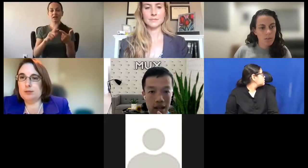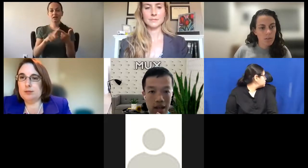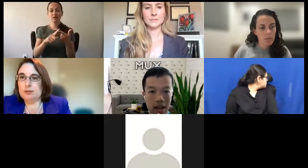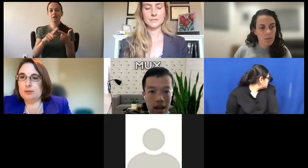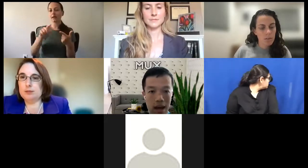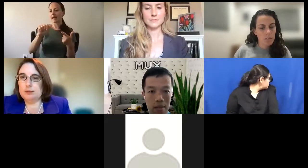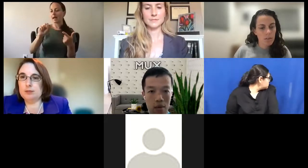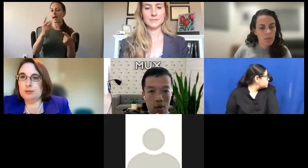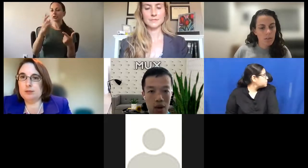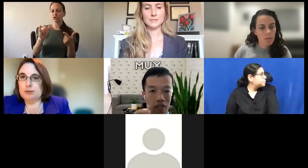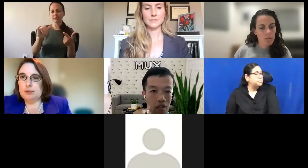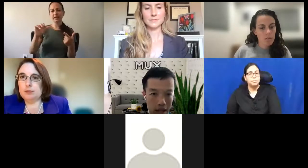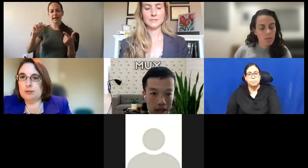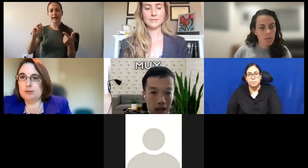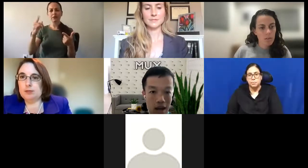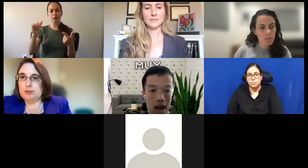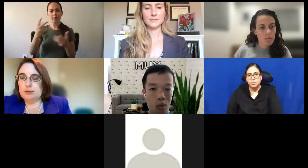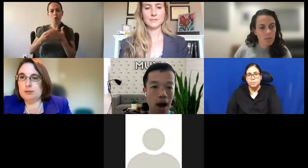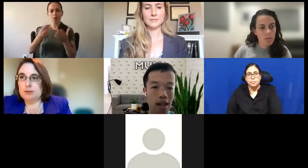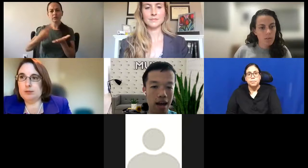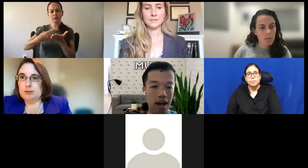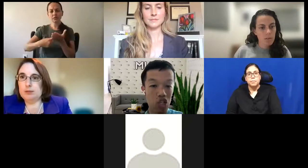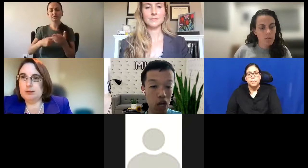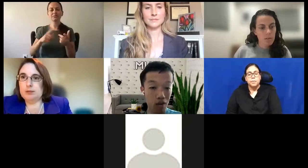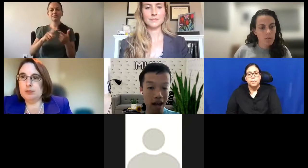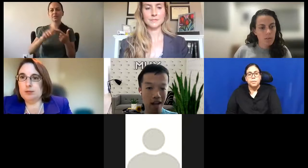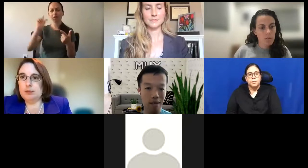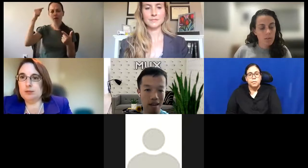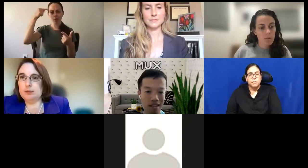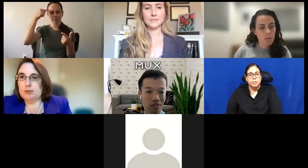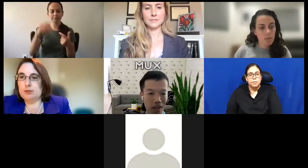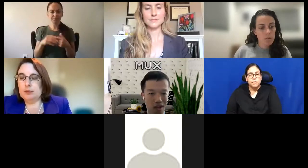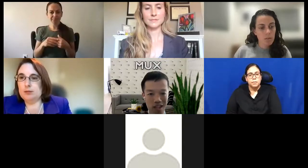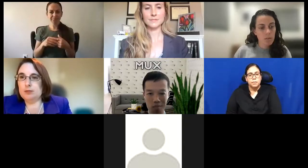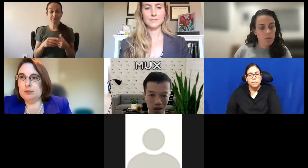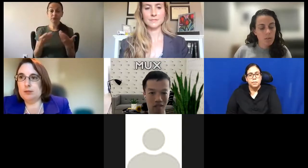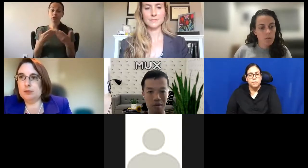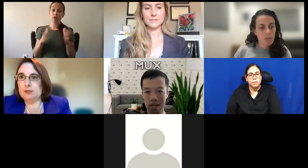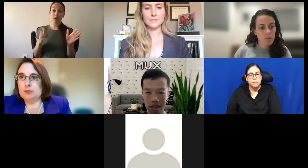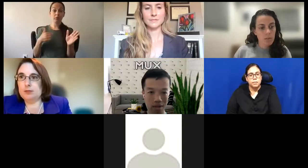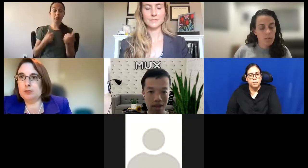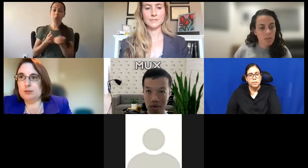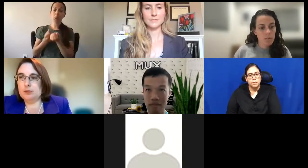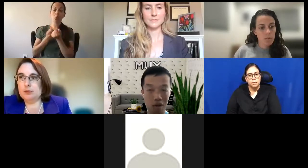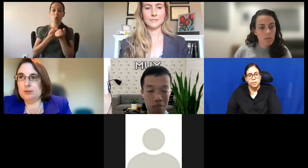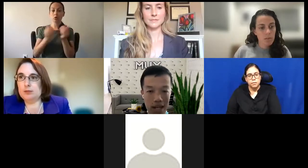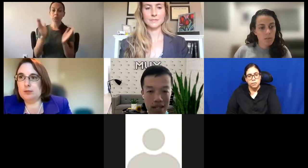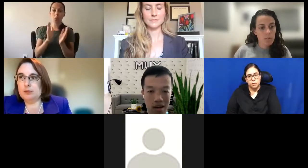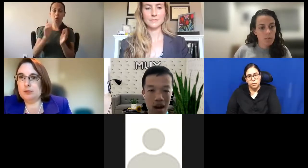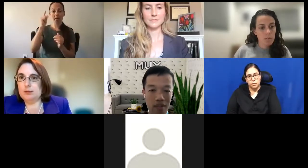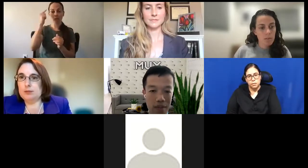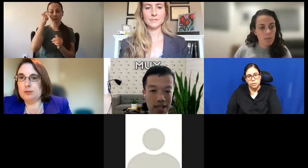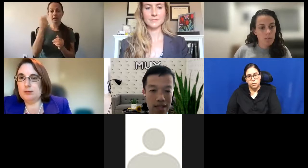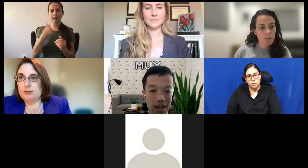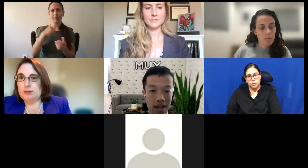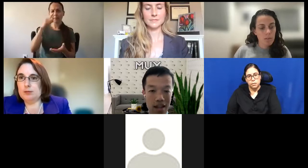had touched upon, is like government. While in general, I'm in favor of like smaller government because I believe that private